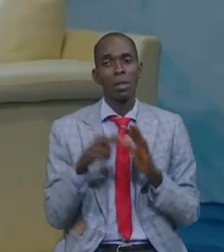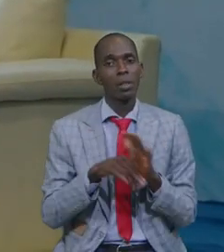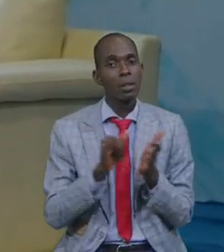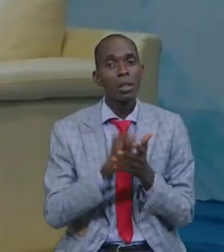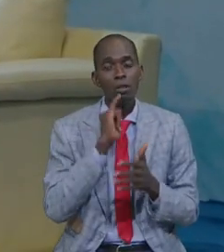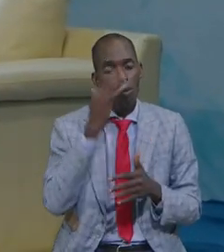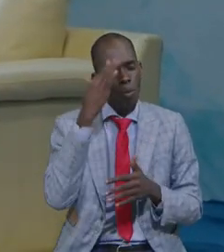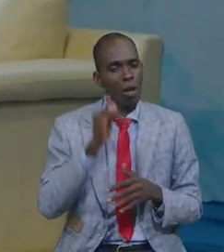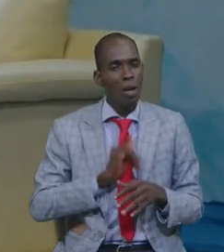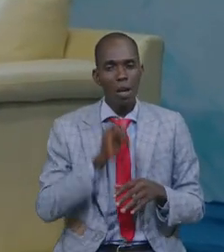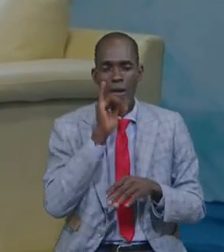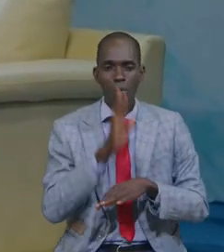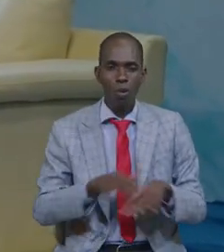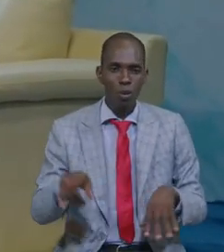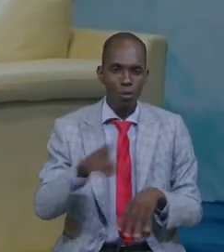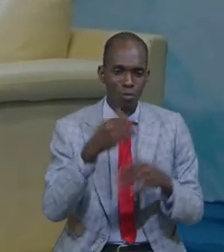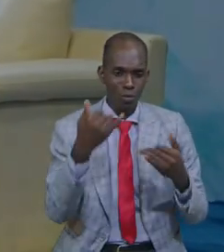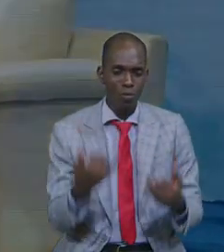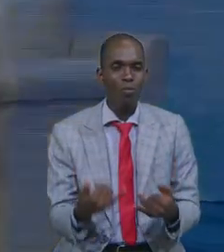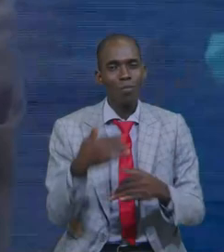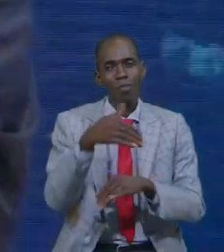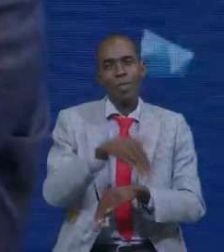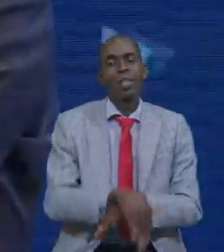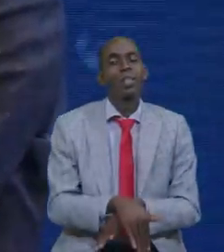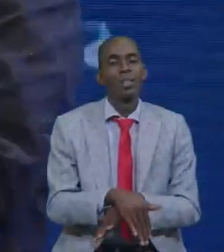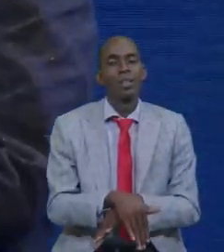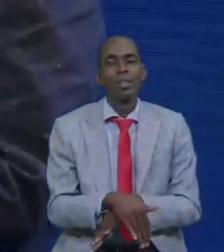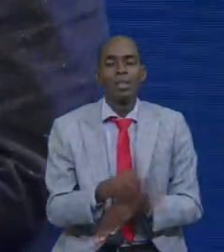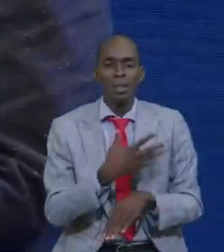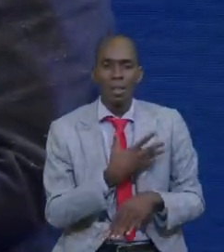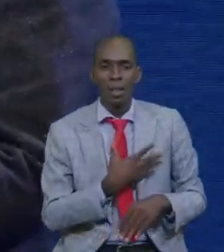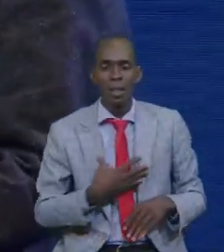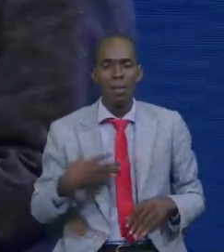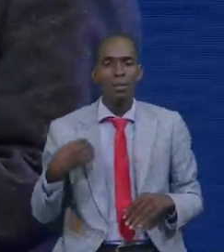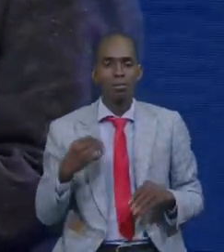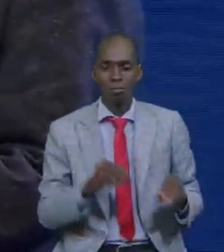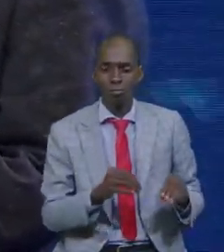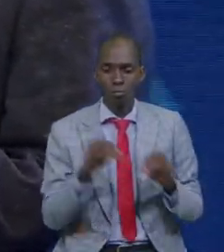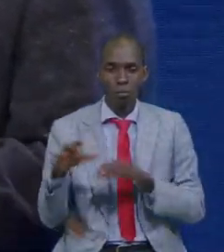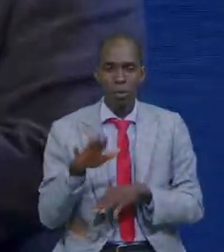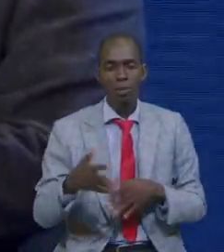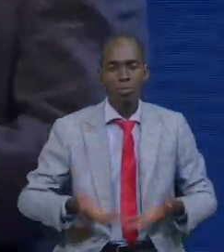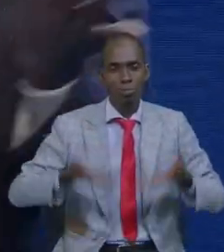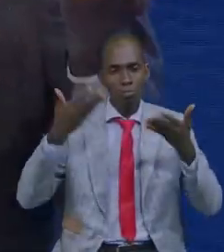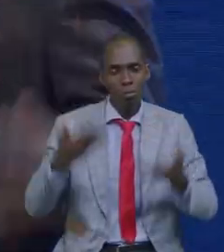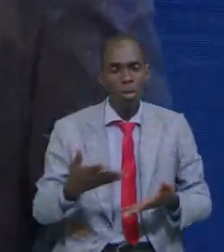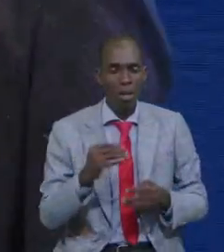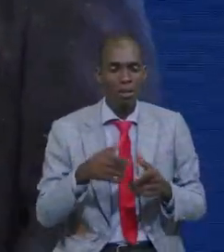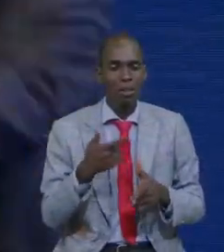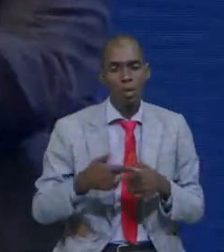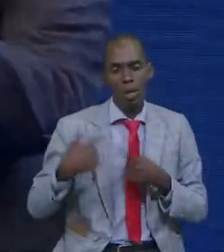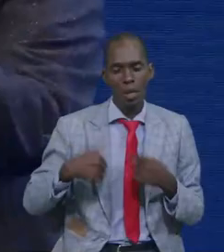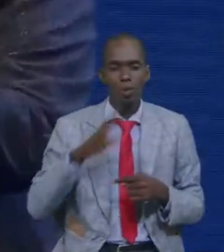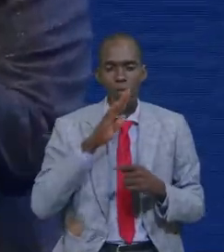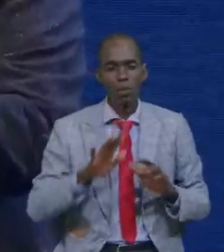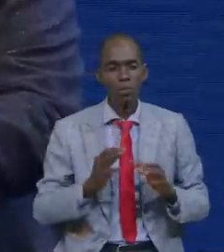you tonight. Come lay this load down. Then your mind will be free, your heart will be free, your life will